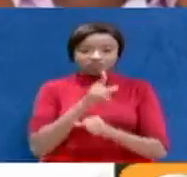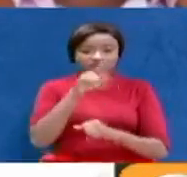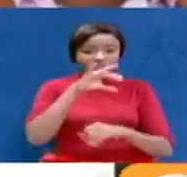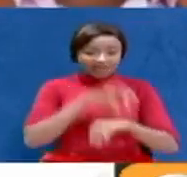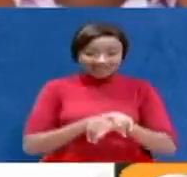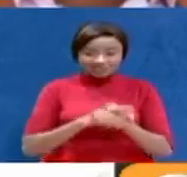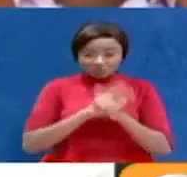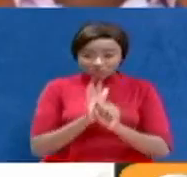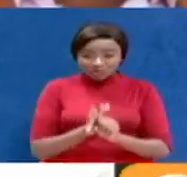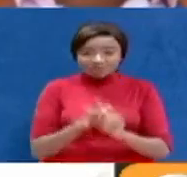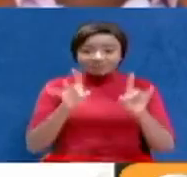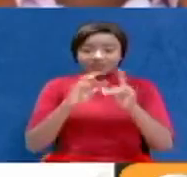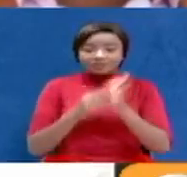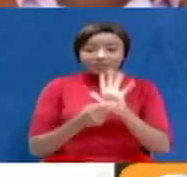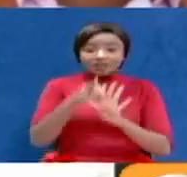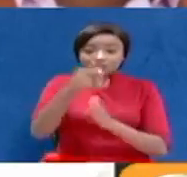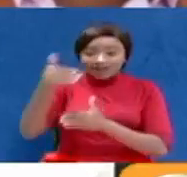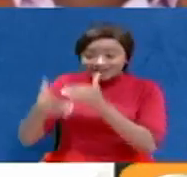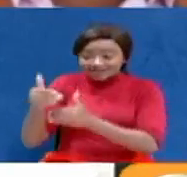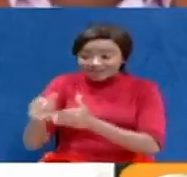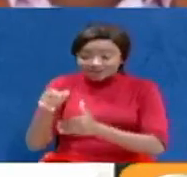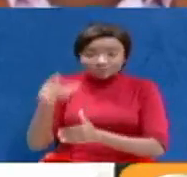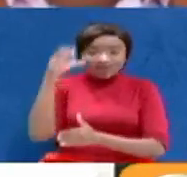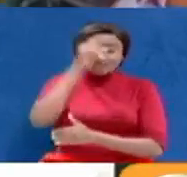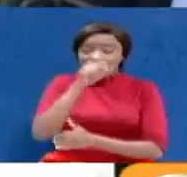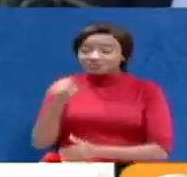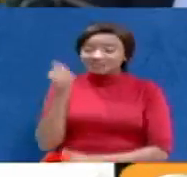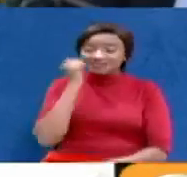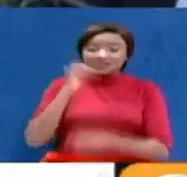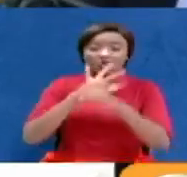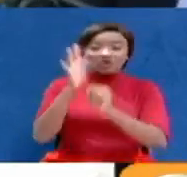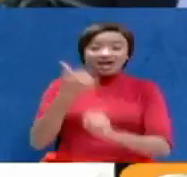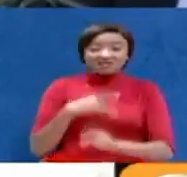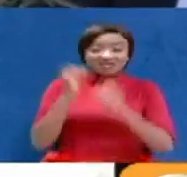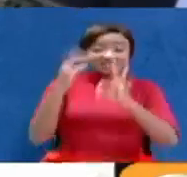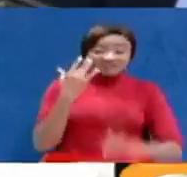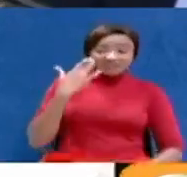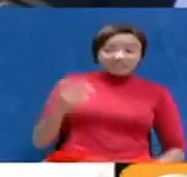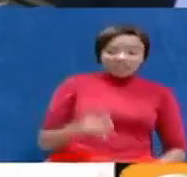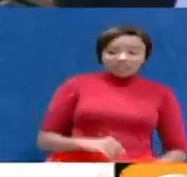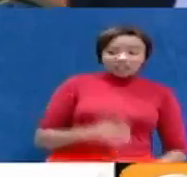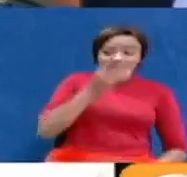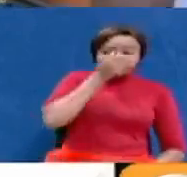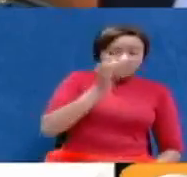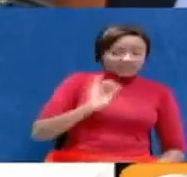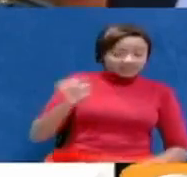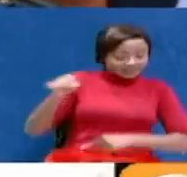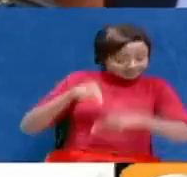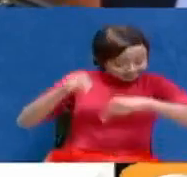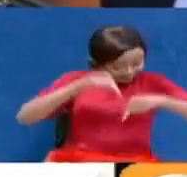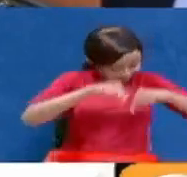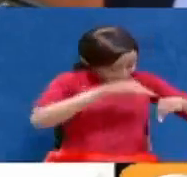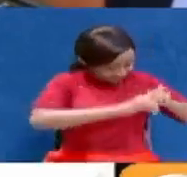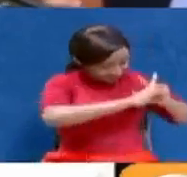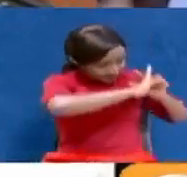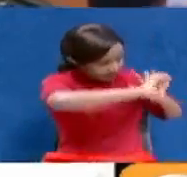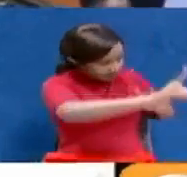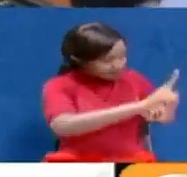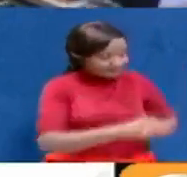the person next to you is COVID-19 positive. Kwanza ukimwona hana mask, go away. You